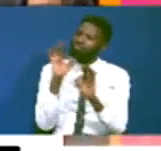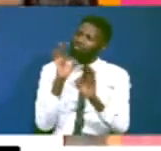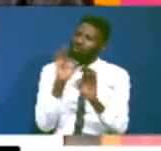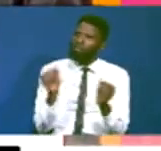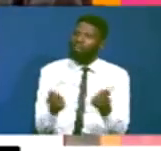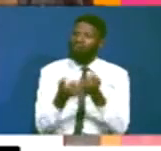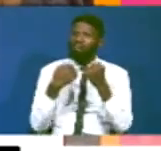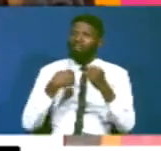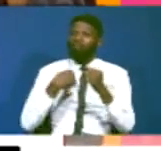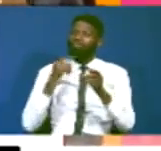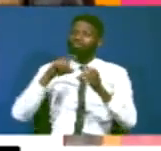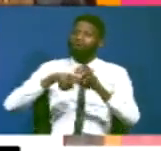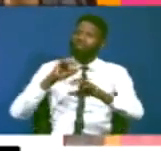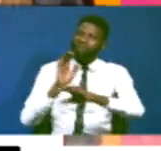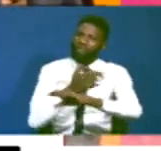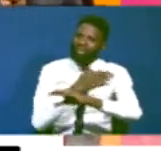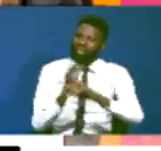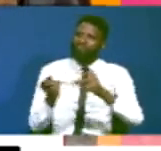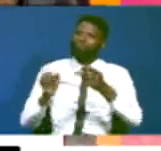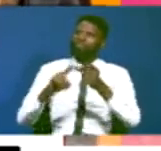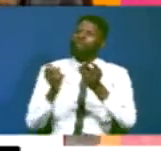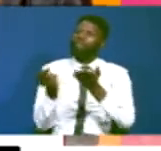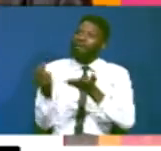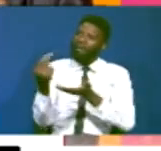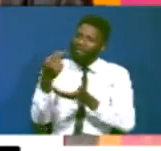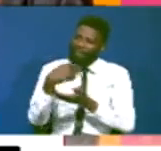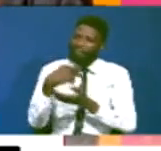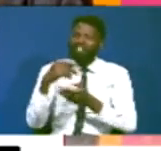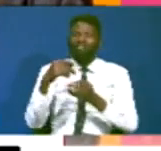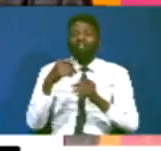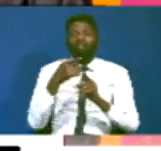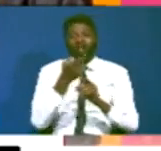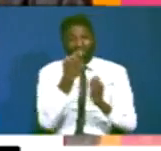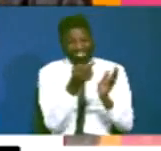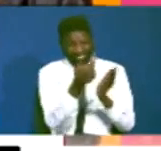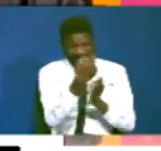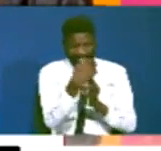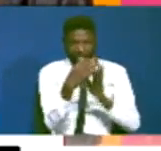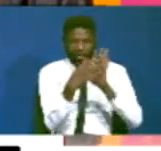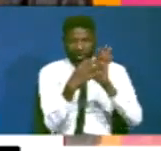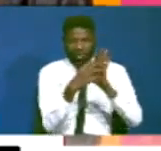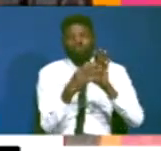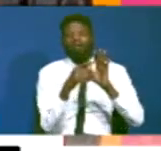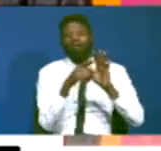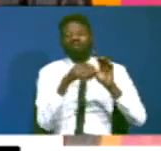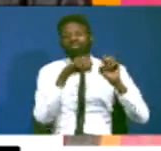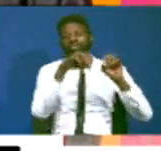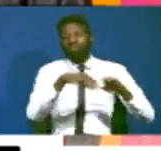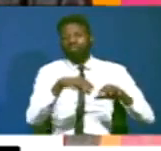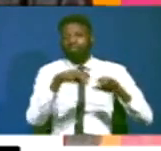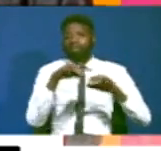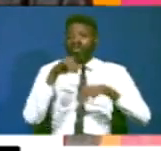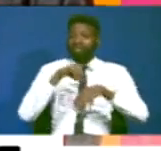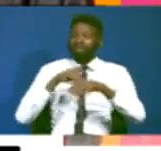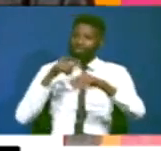I got into music. I got into painting and drawing. I moved out of painting and drawing and advertising, because when I walked into that